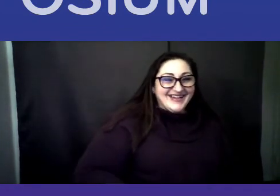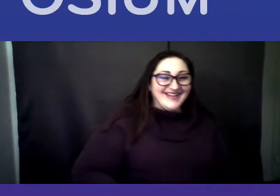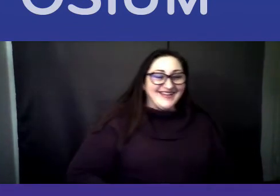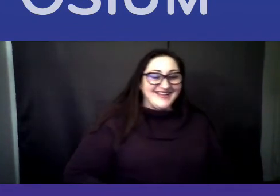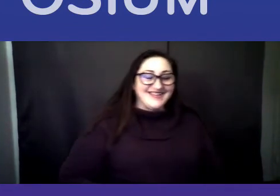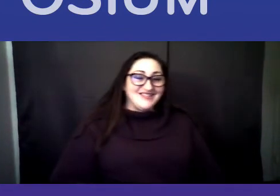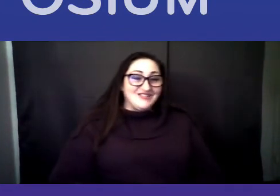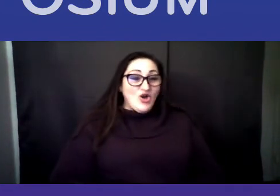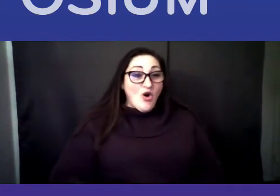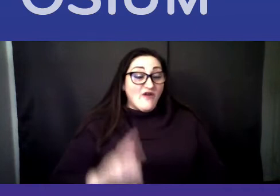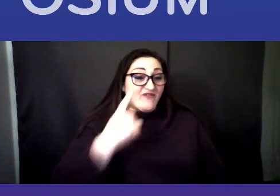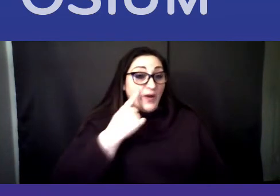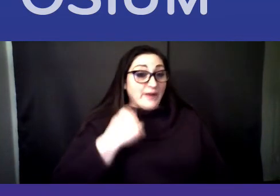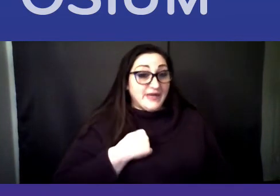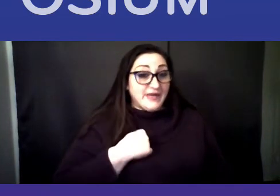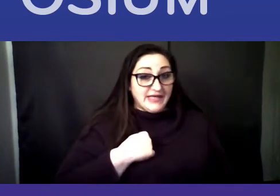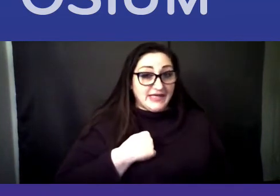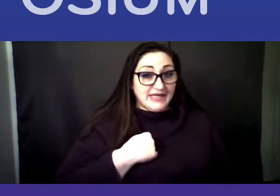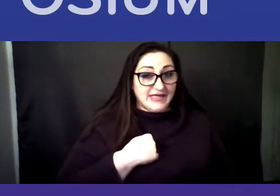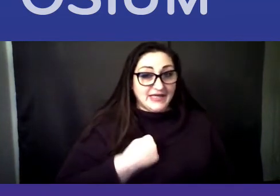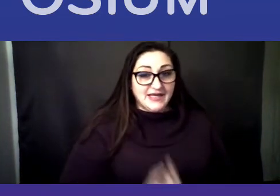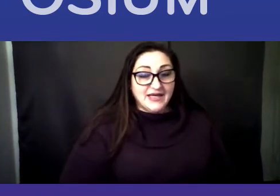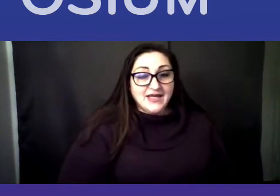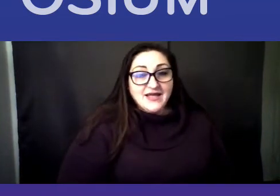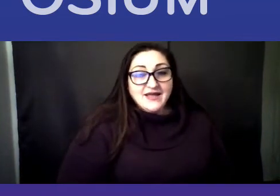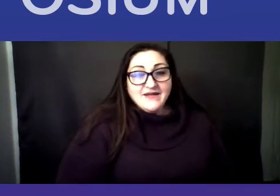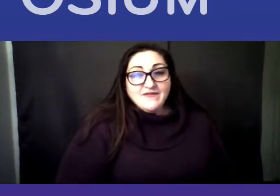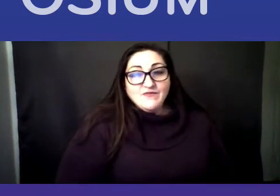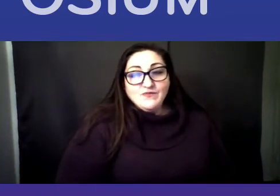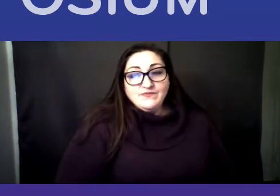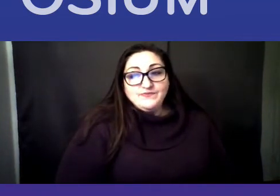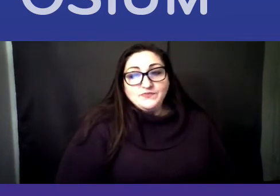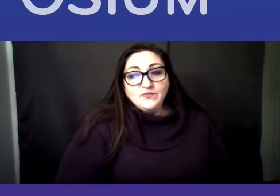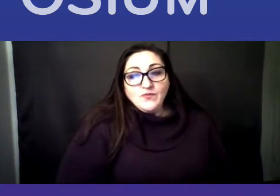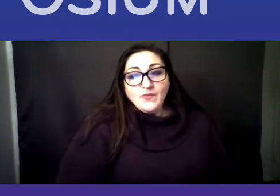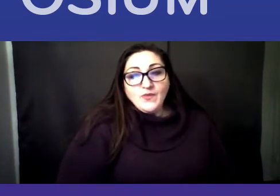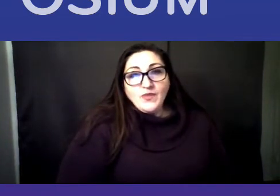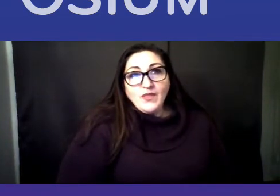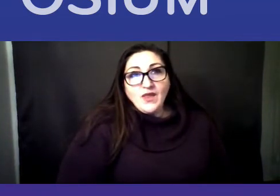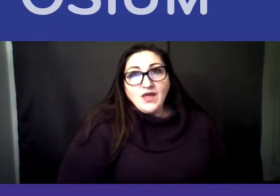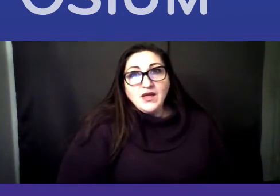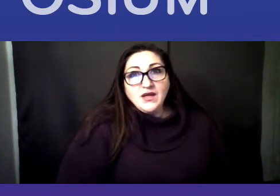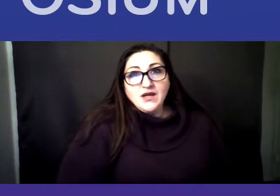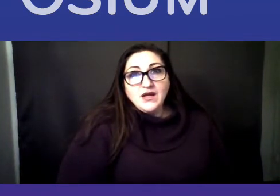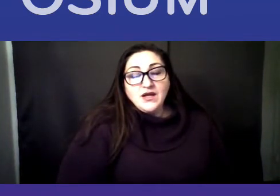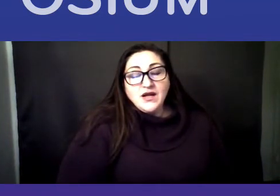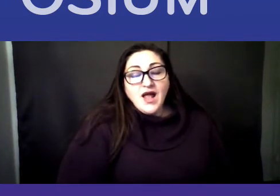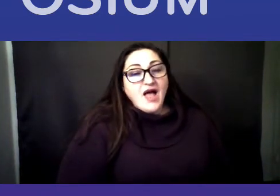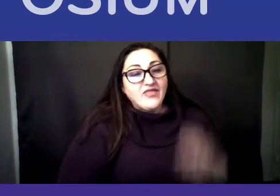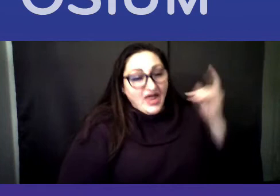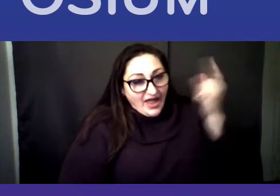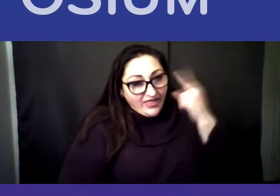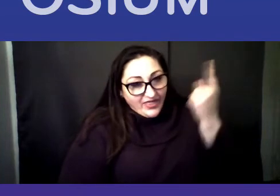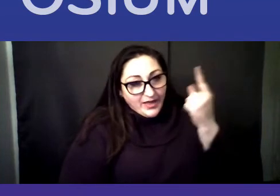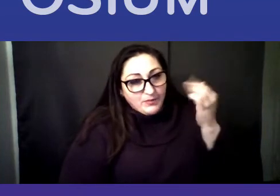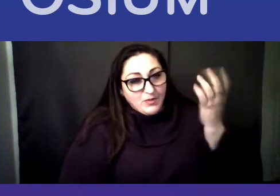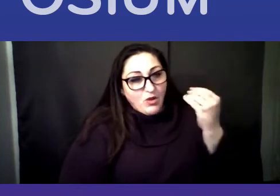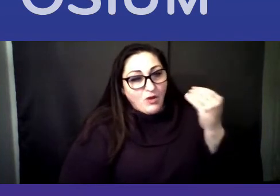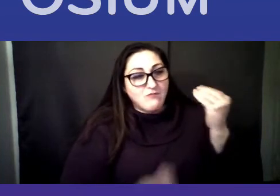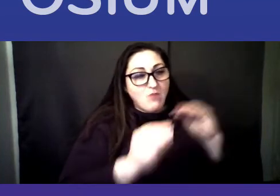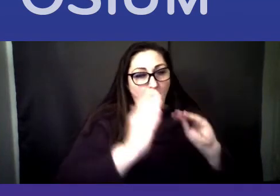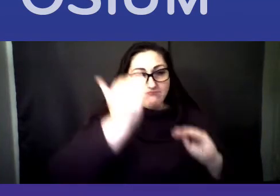that's an absence, I feel, that is that I think people have hopefully been being more mindful of this